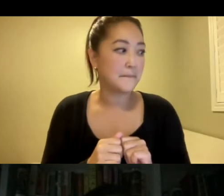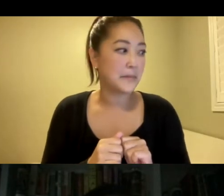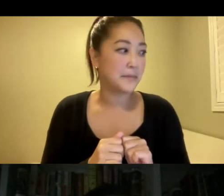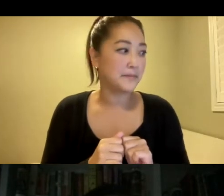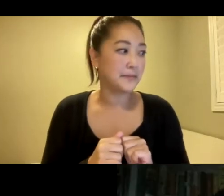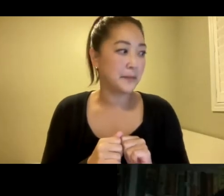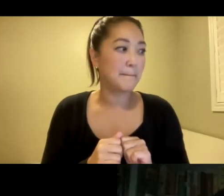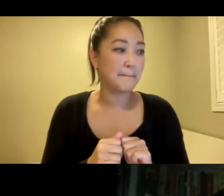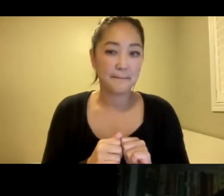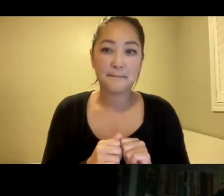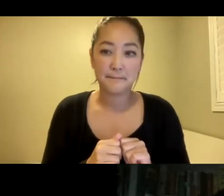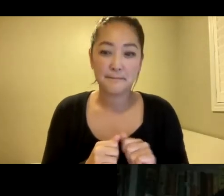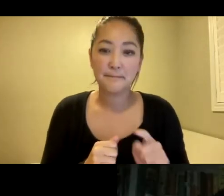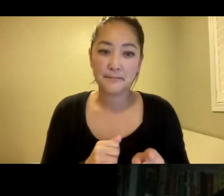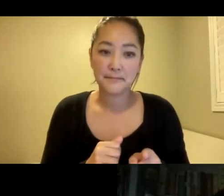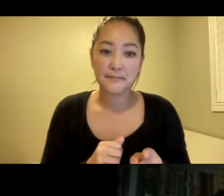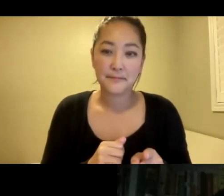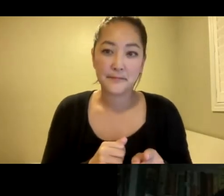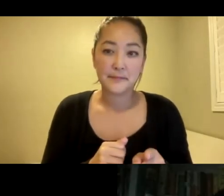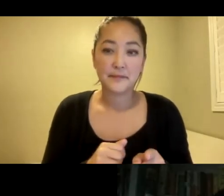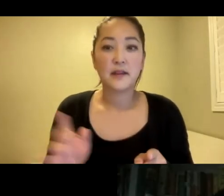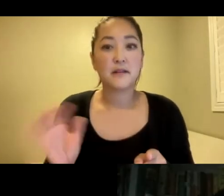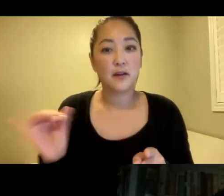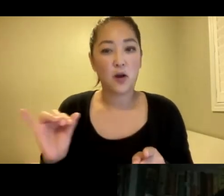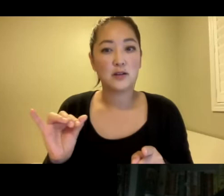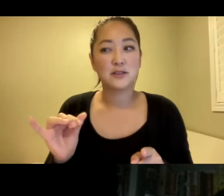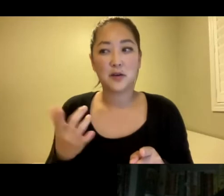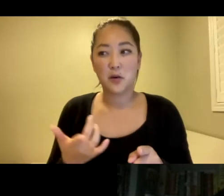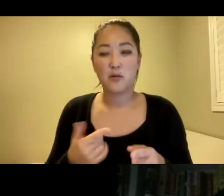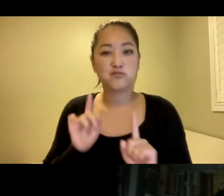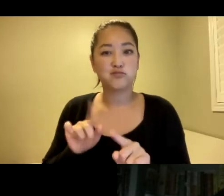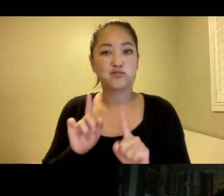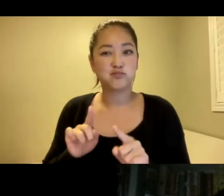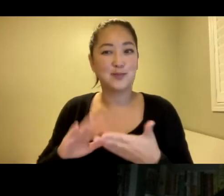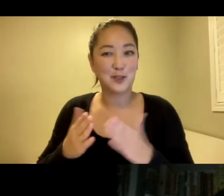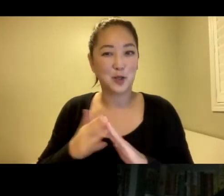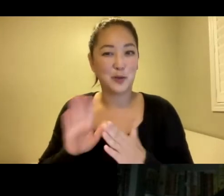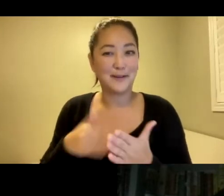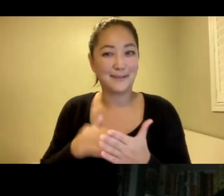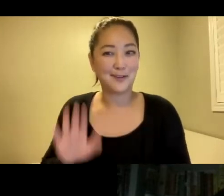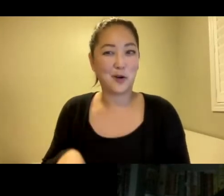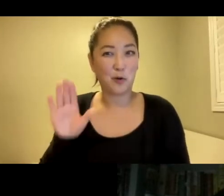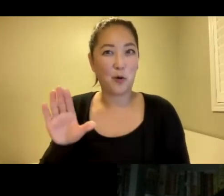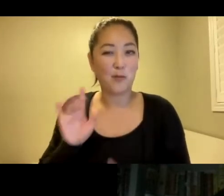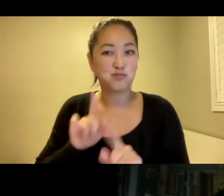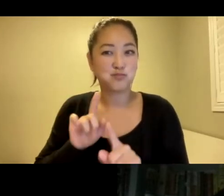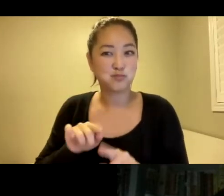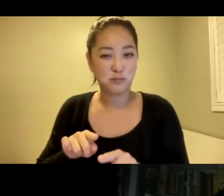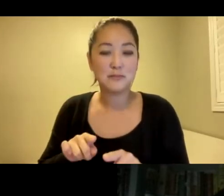we've spent as kids and adults in community centers. Community centers have been such important spaces